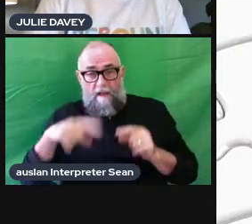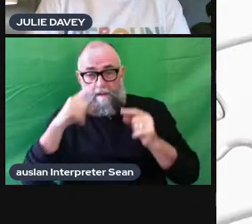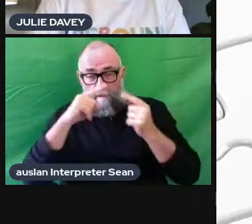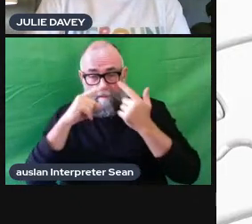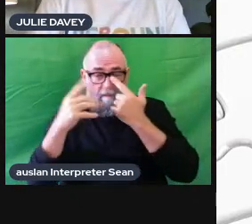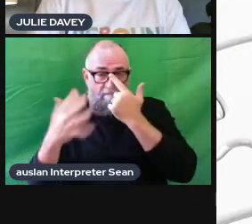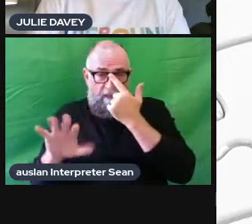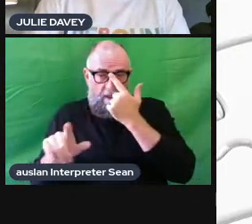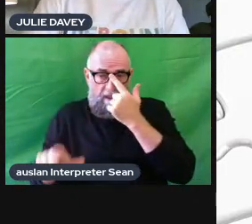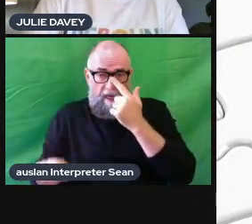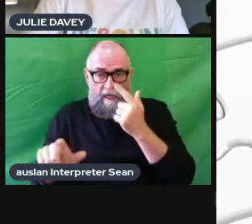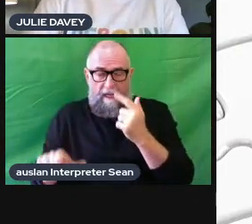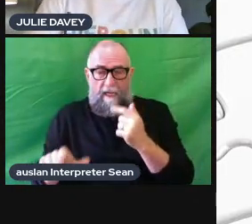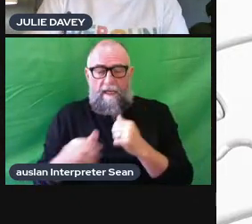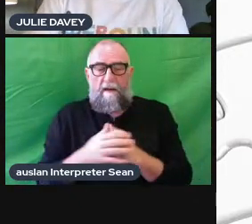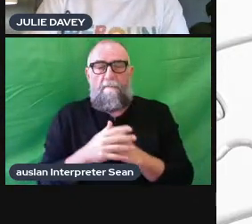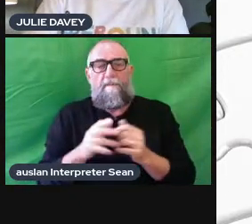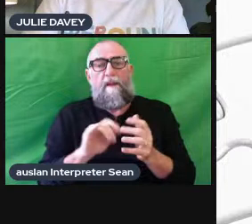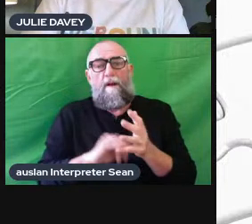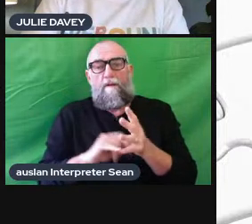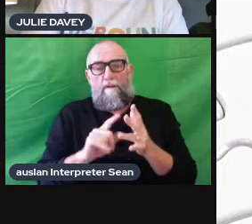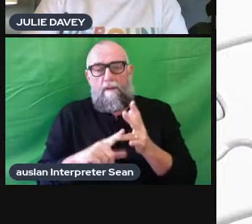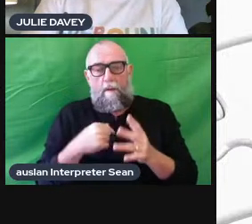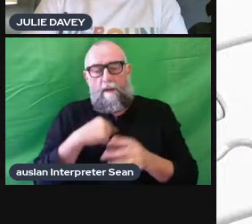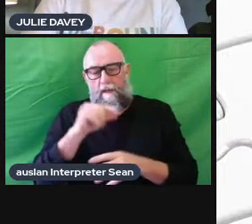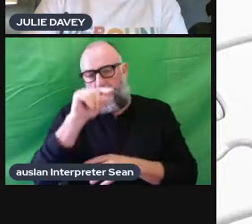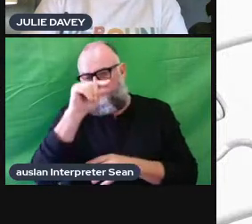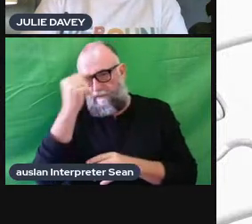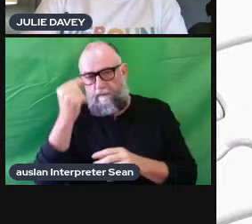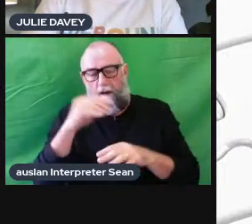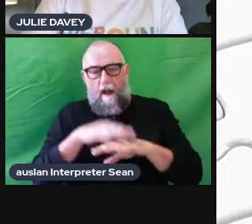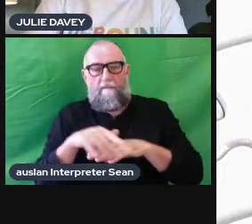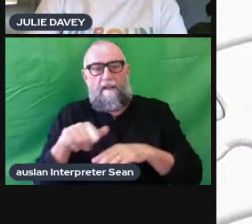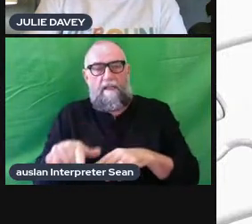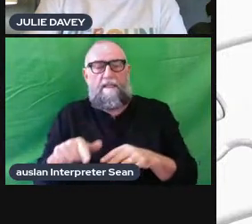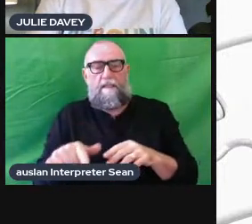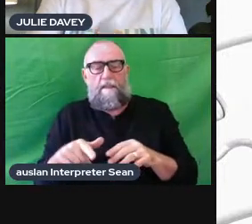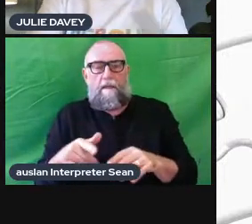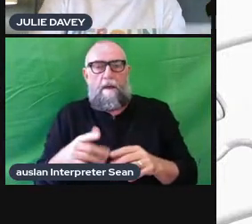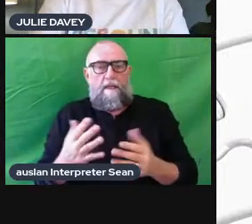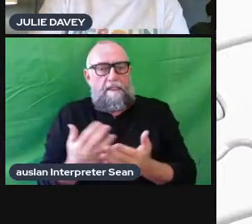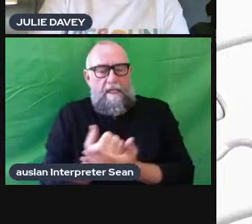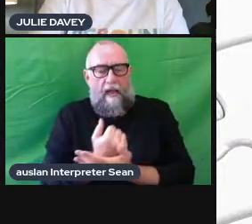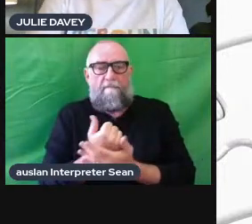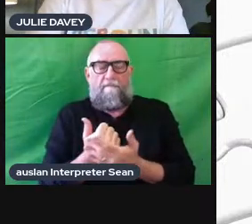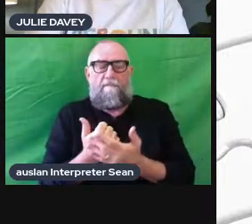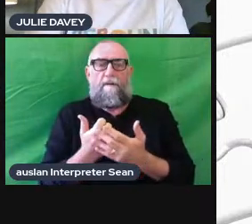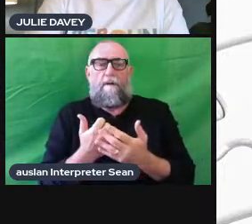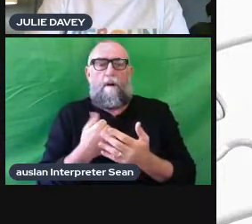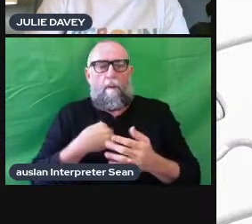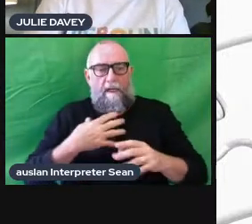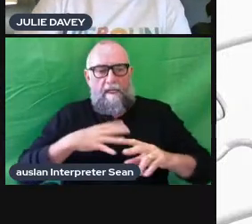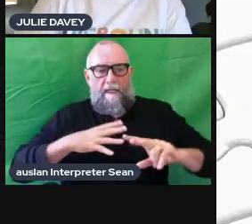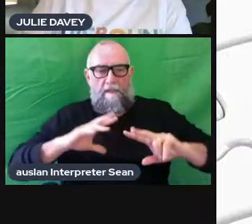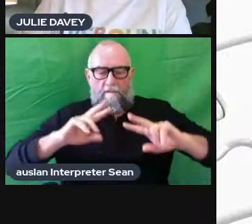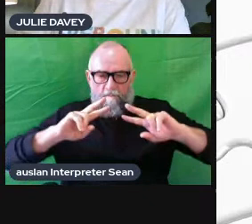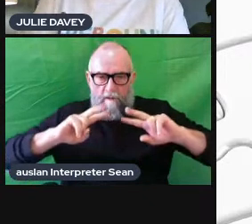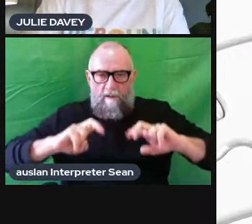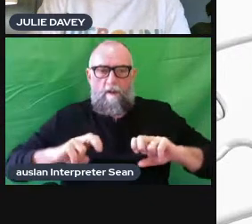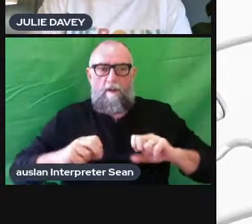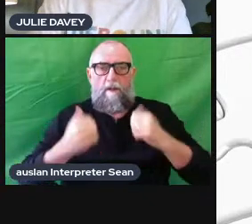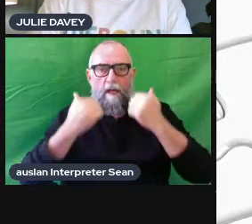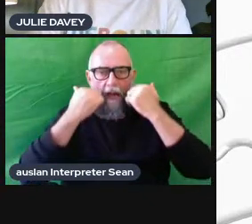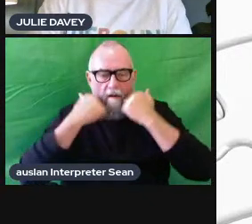academics created environment was safe, collaborative, and maximised the use of previous research evidence.